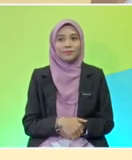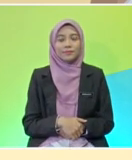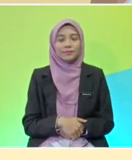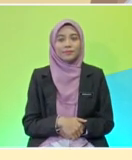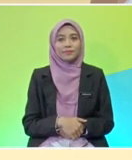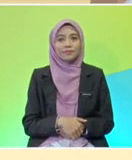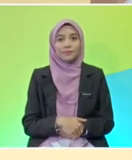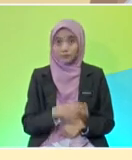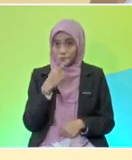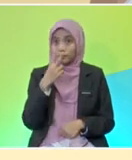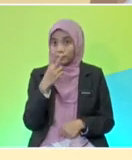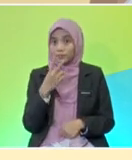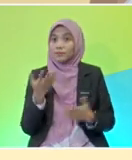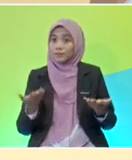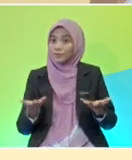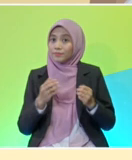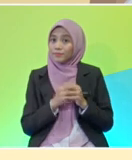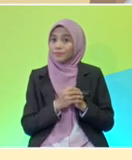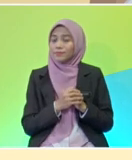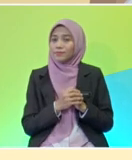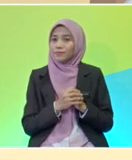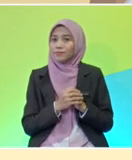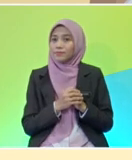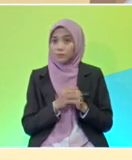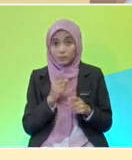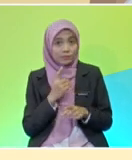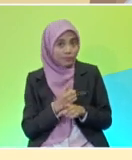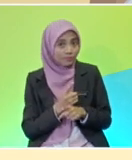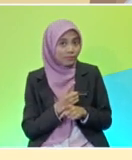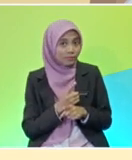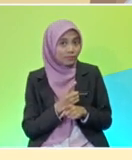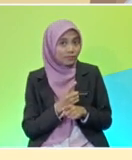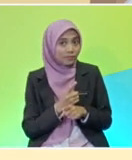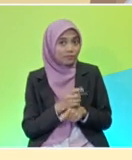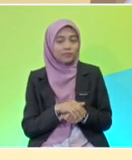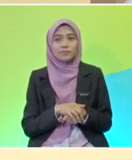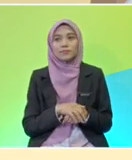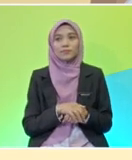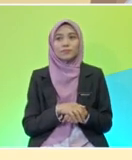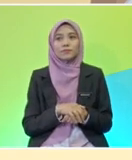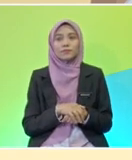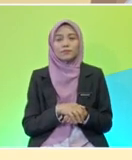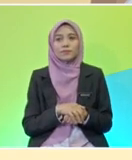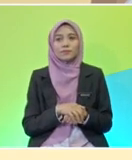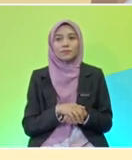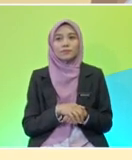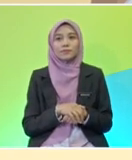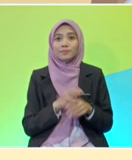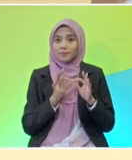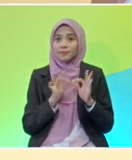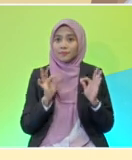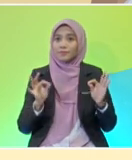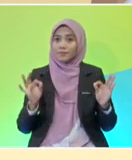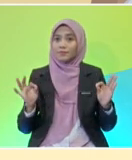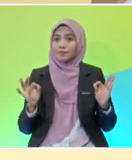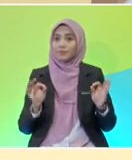Let's look at the answer, Sean. Ah, is it correct? Let's. Okay, can you say out the sentence,